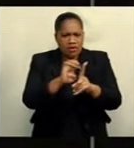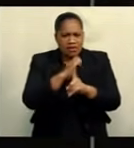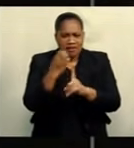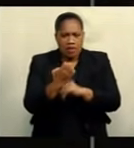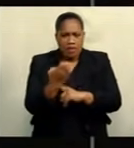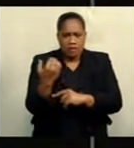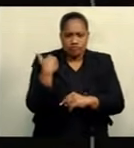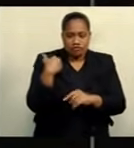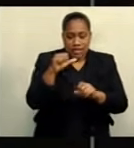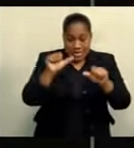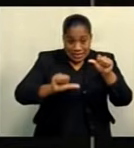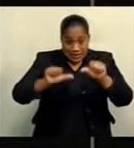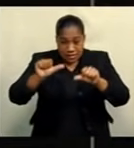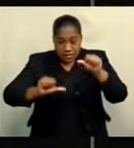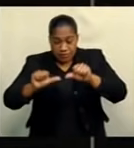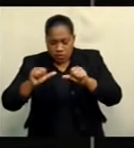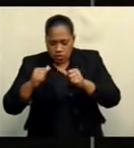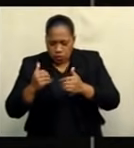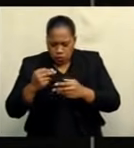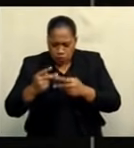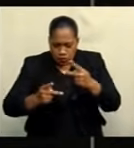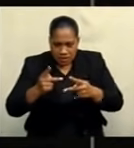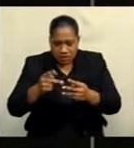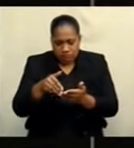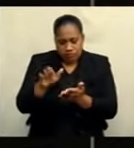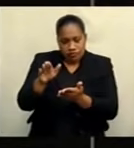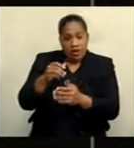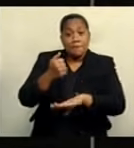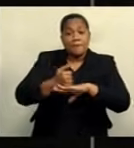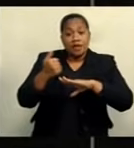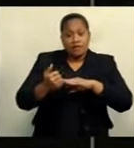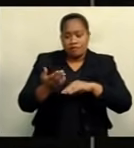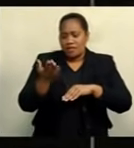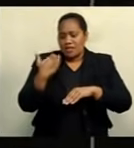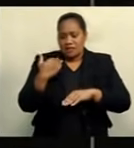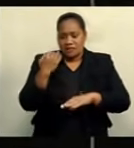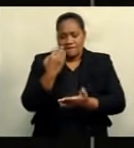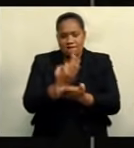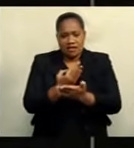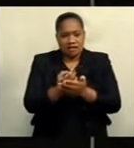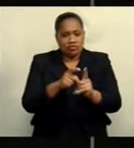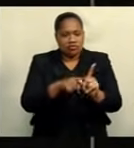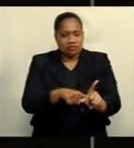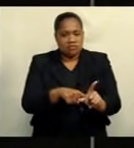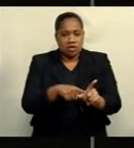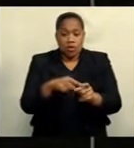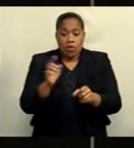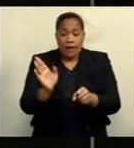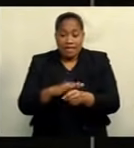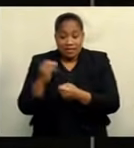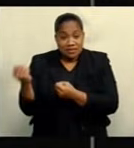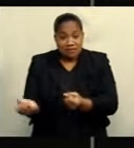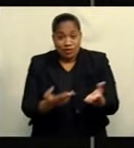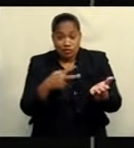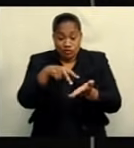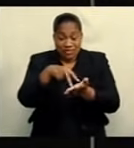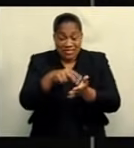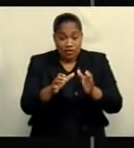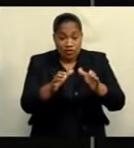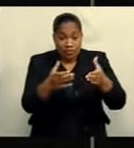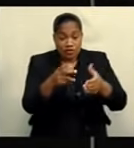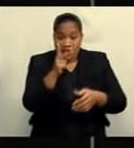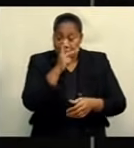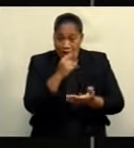impact assessments were processed and approved by the government in the last financial year. While making submissions to the Standing Committee on Public